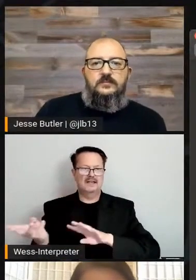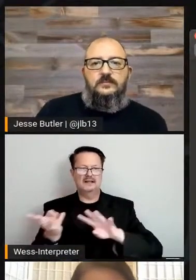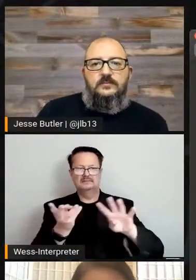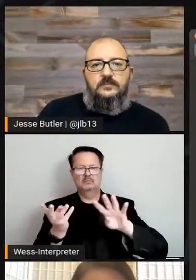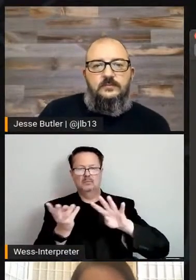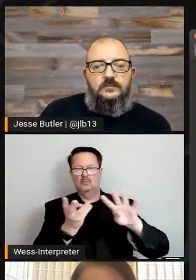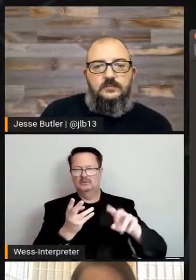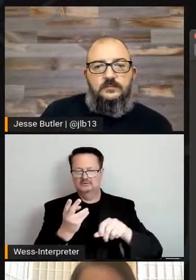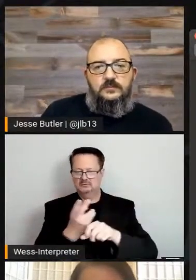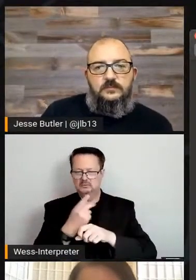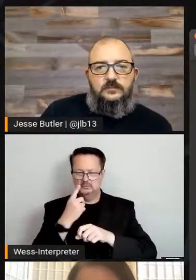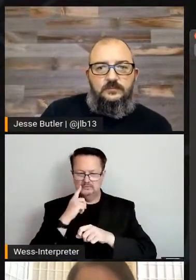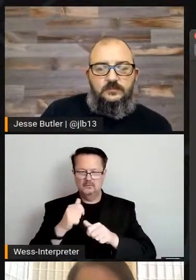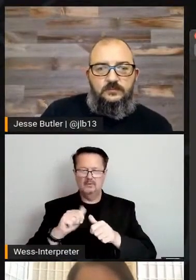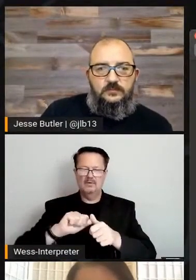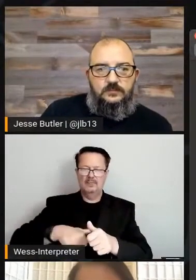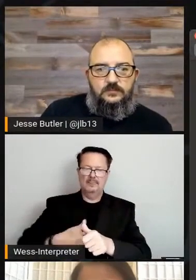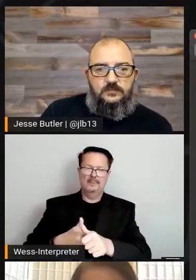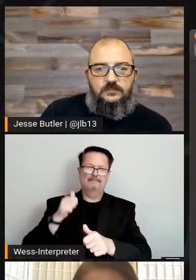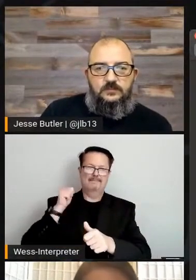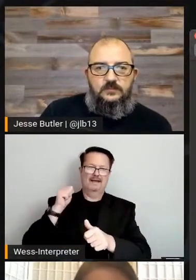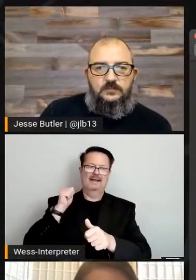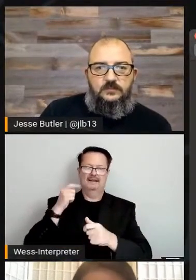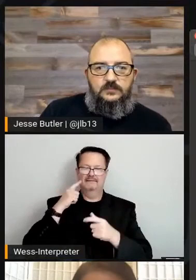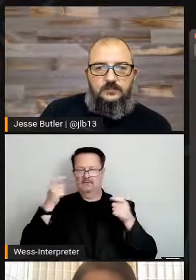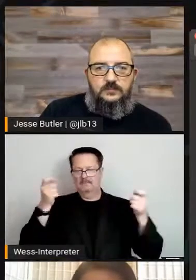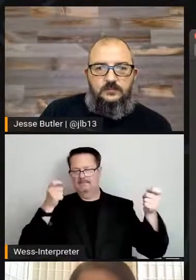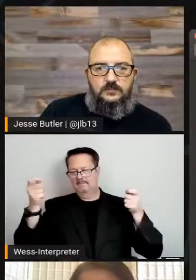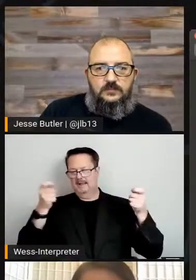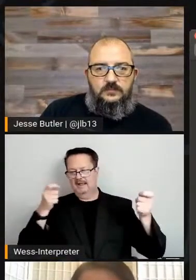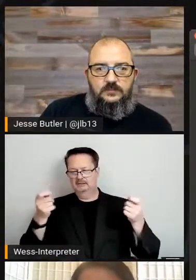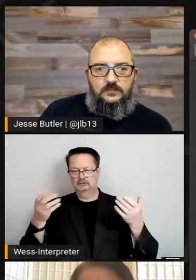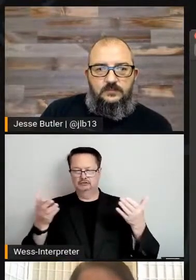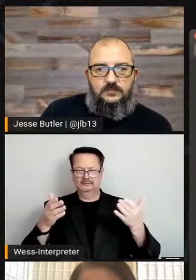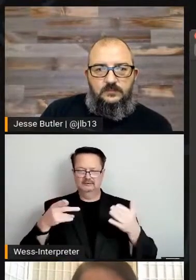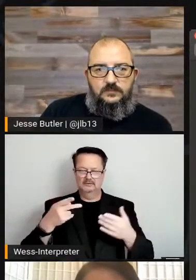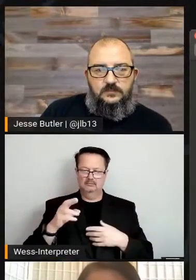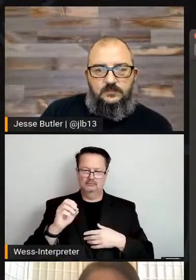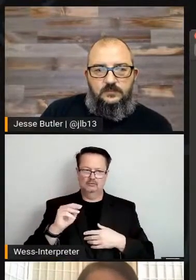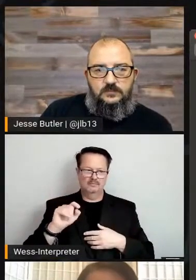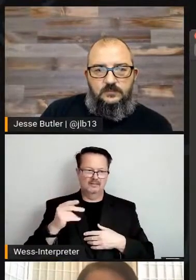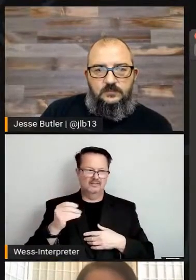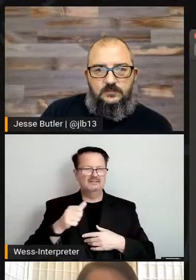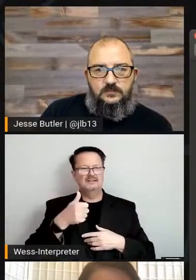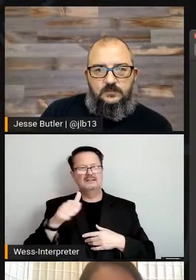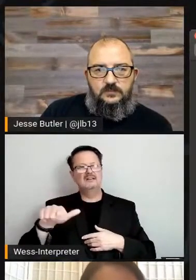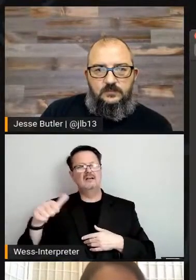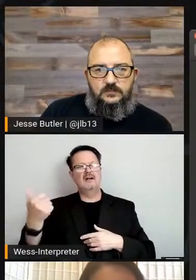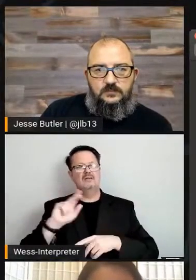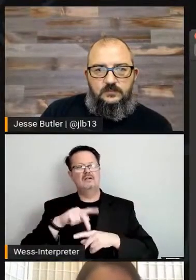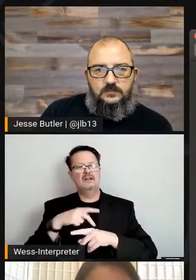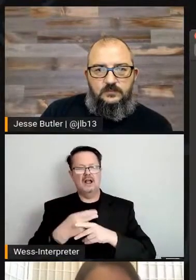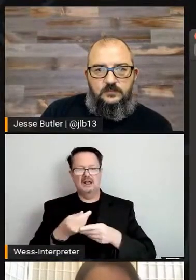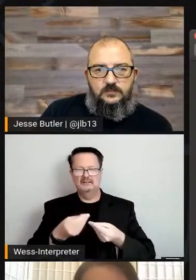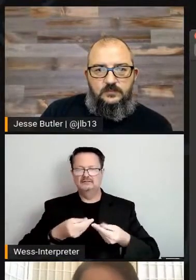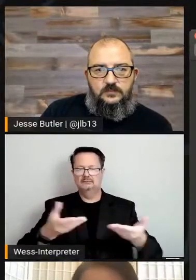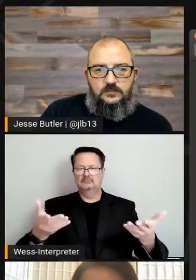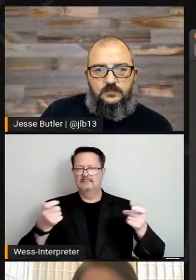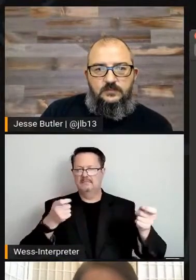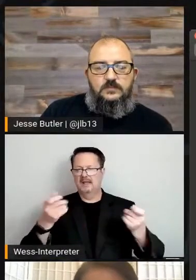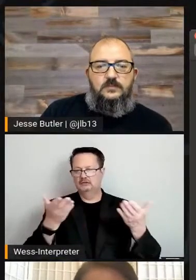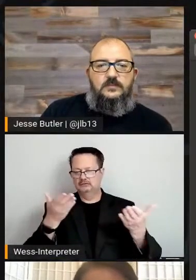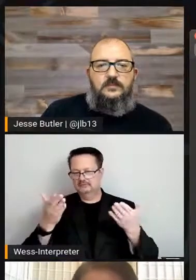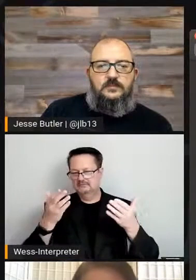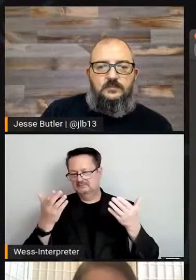for backends such as the managed service for Prometheus we have, and any other kind of distributed managed service that may be used in